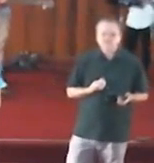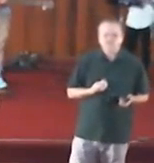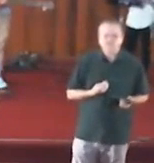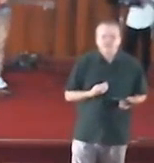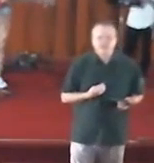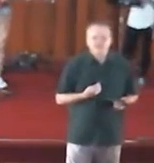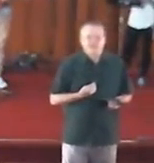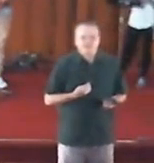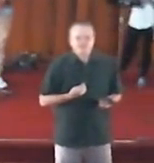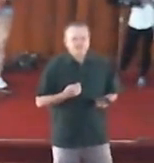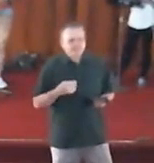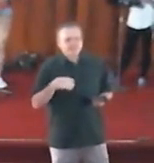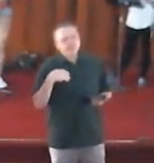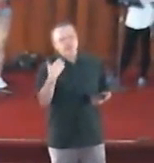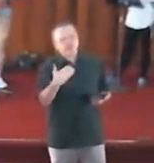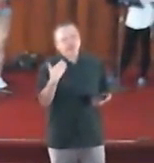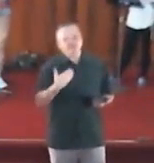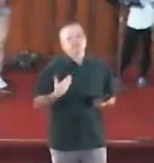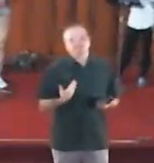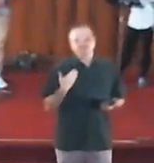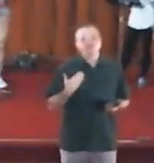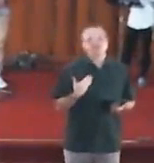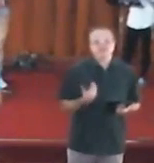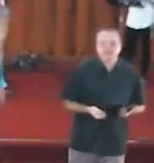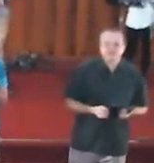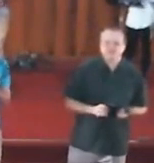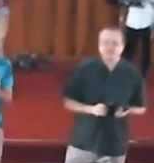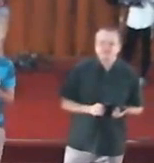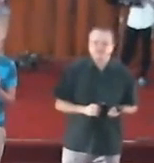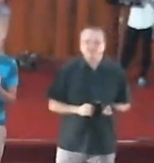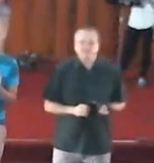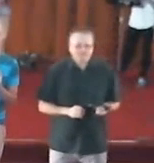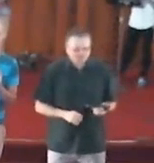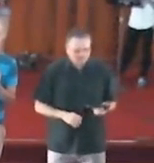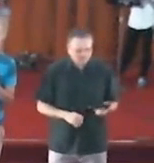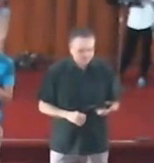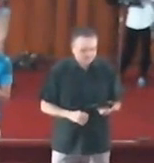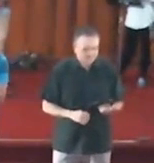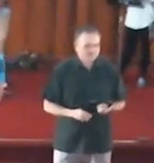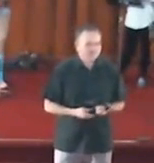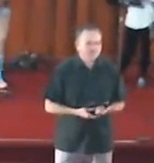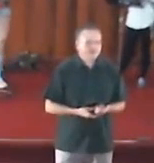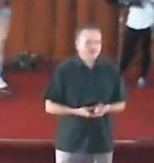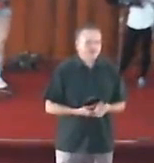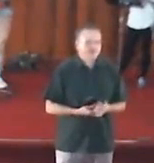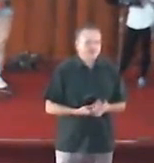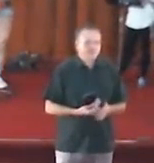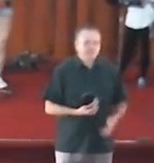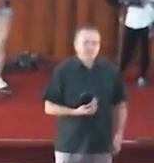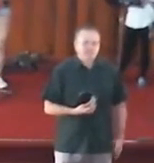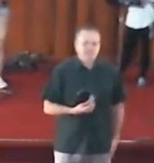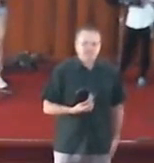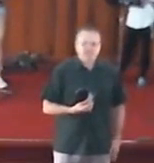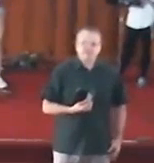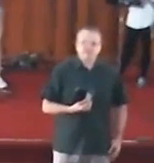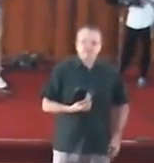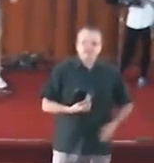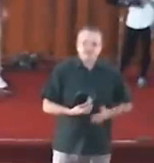prayer. Yo les animo a orar conmigo esta oración. I encourage you to pray it with me.